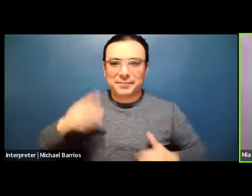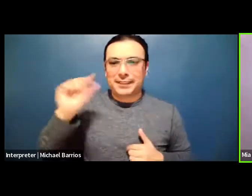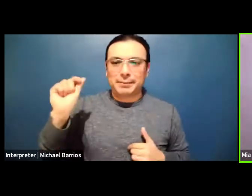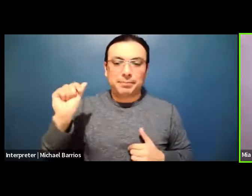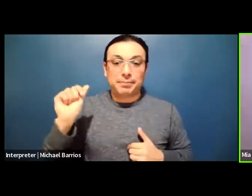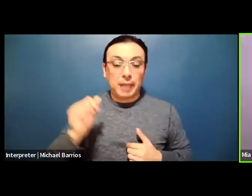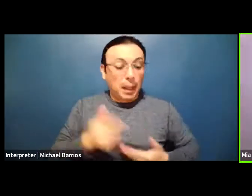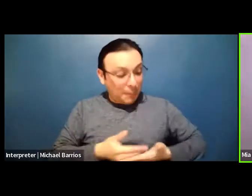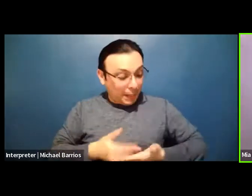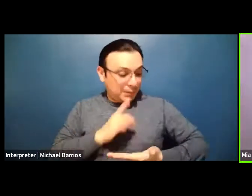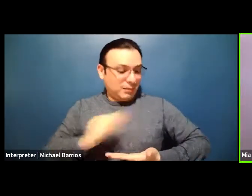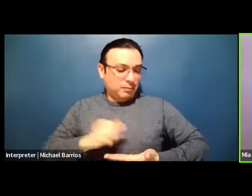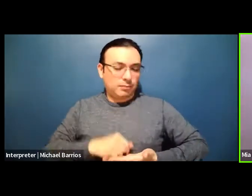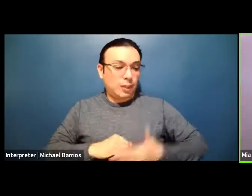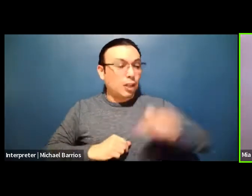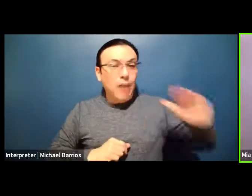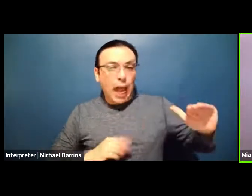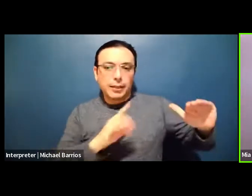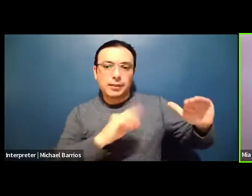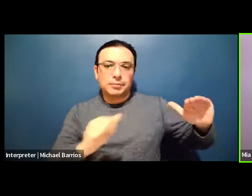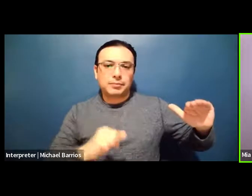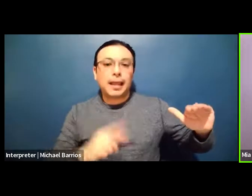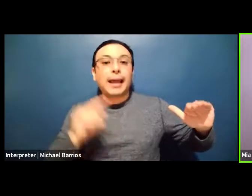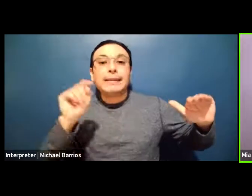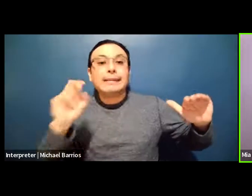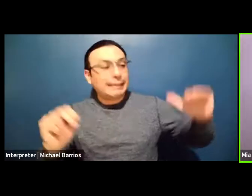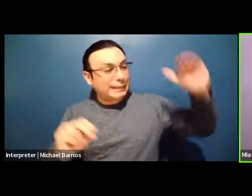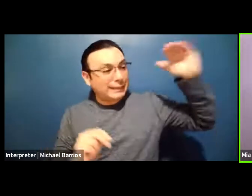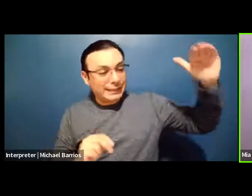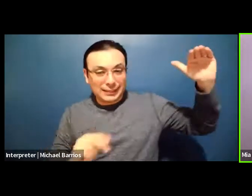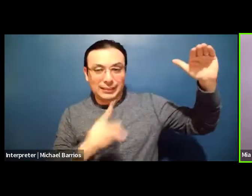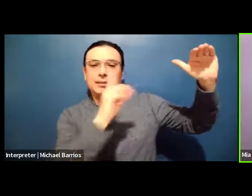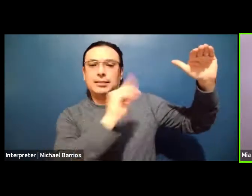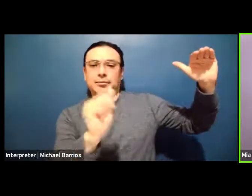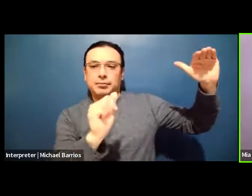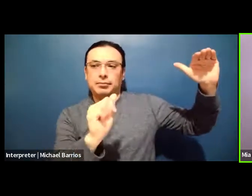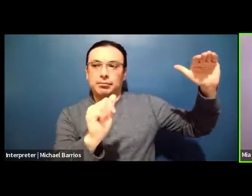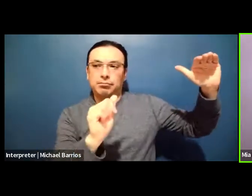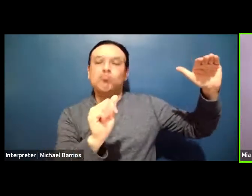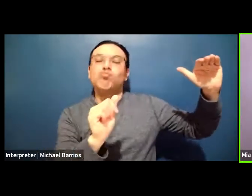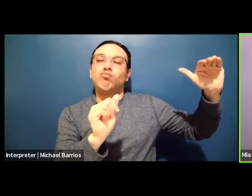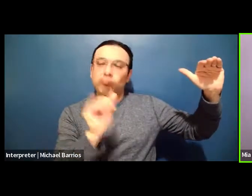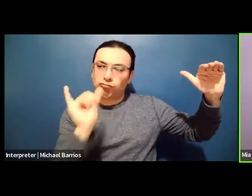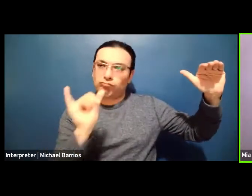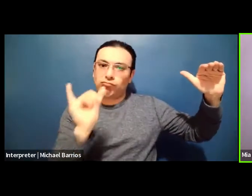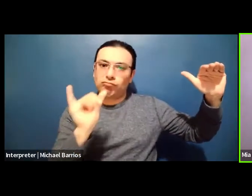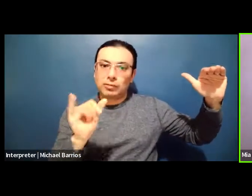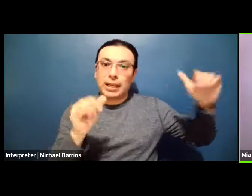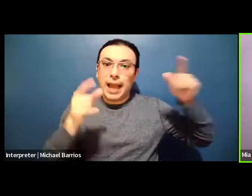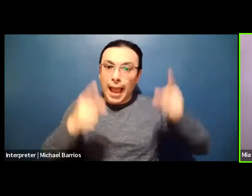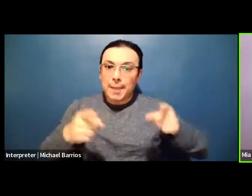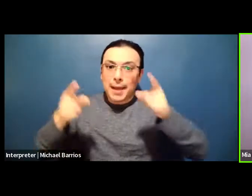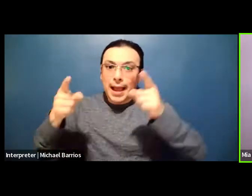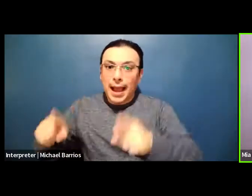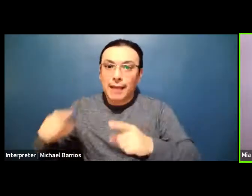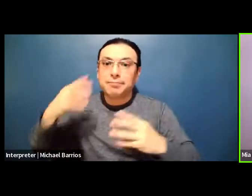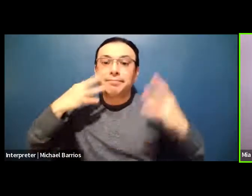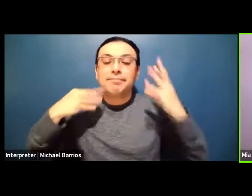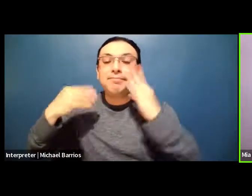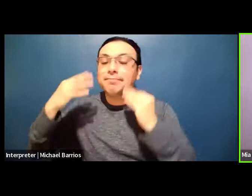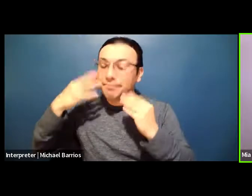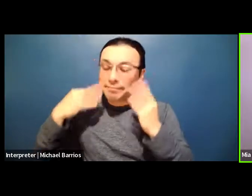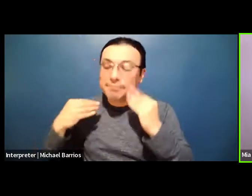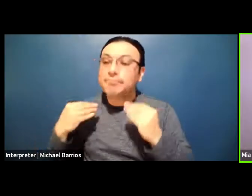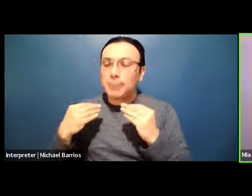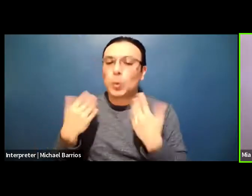baby, child, and teenager, and these experiences have profoundly and fundamentally shaped how I understand